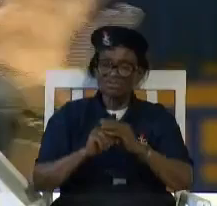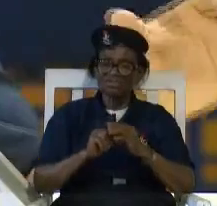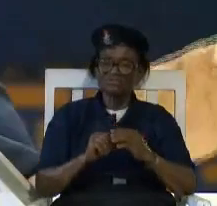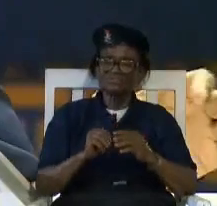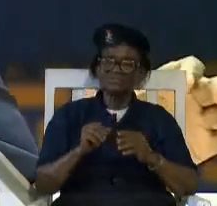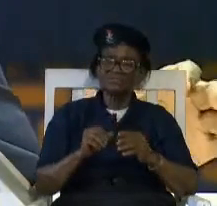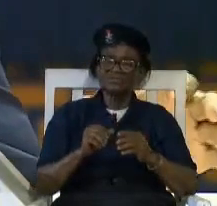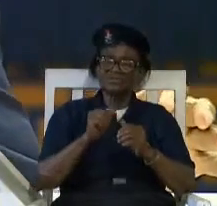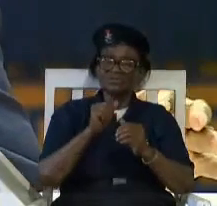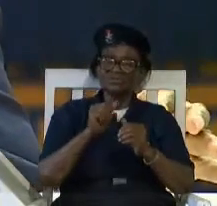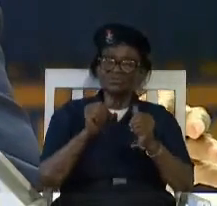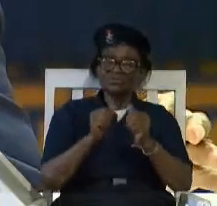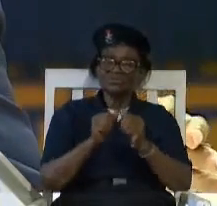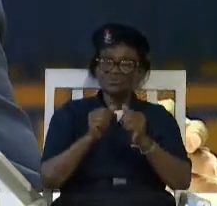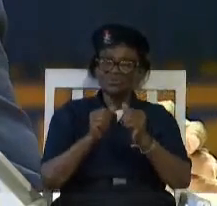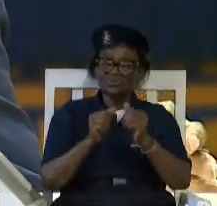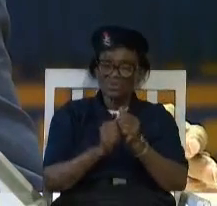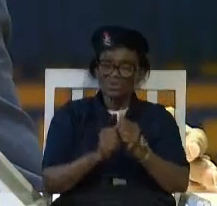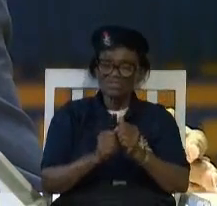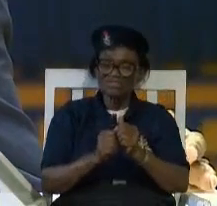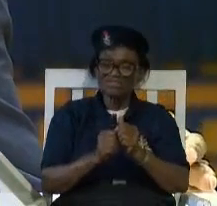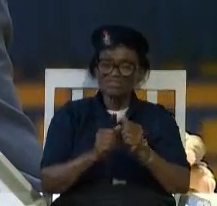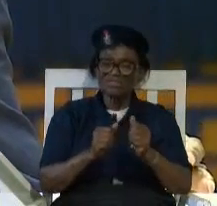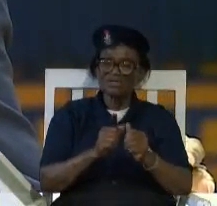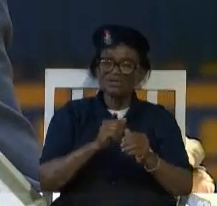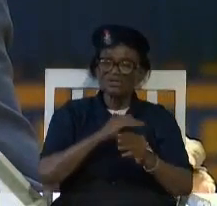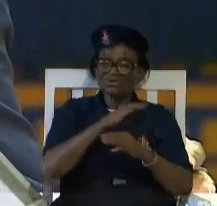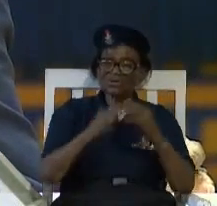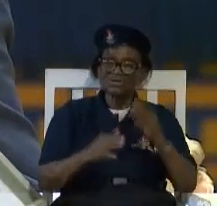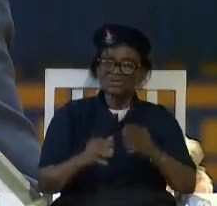With total abandon.